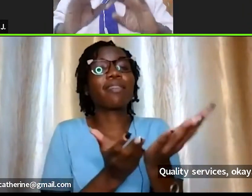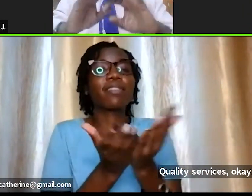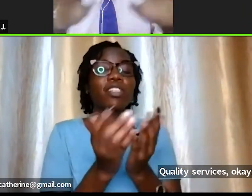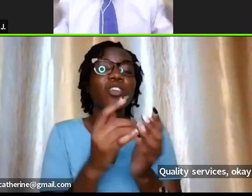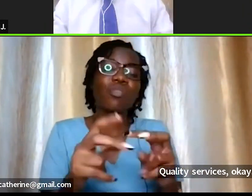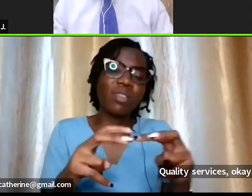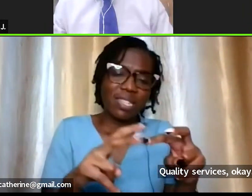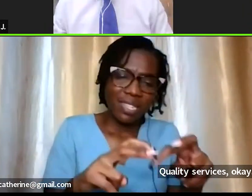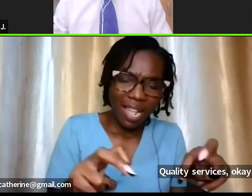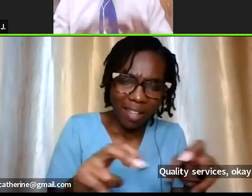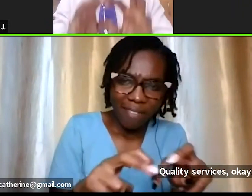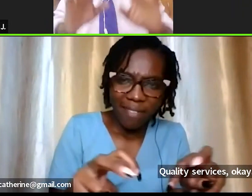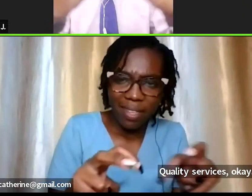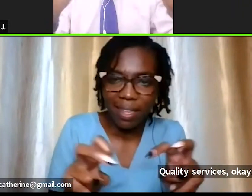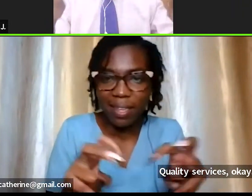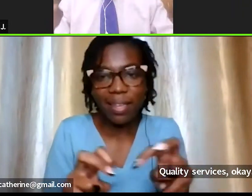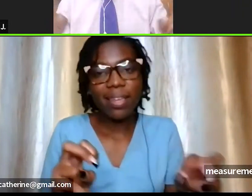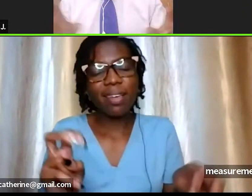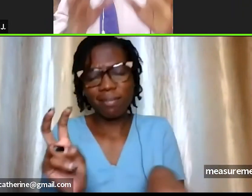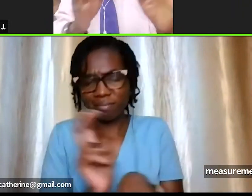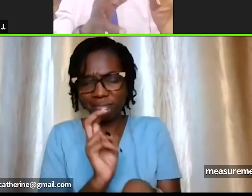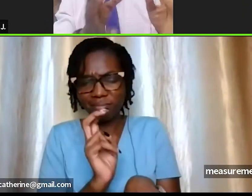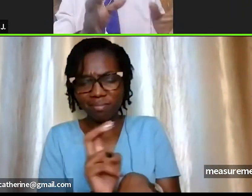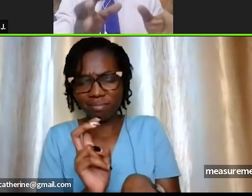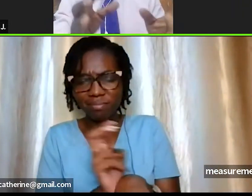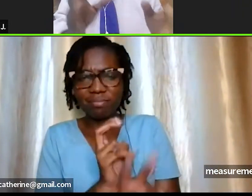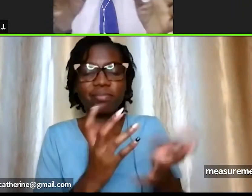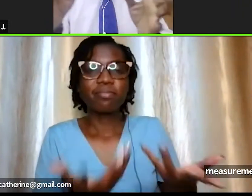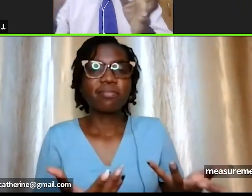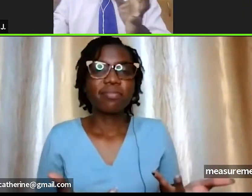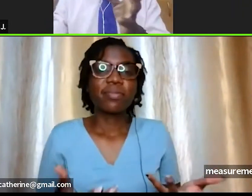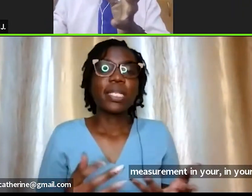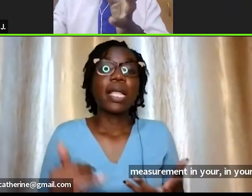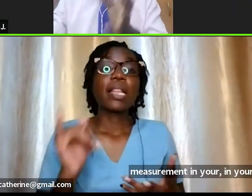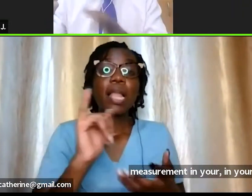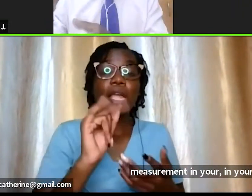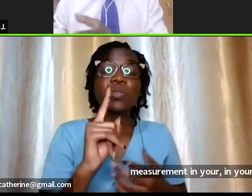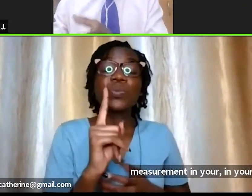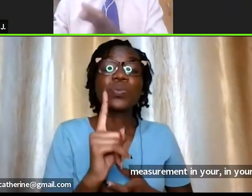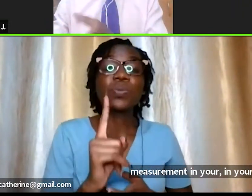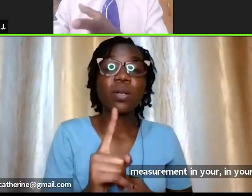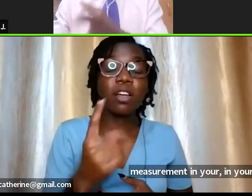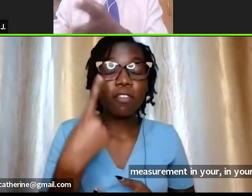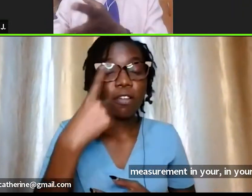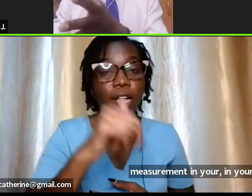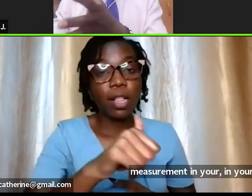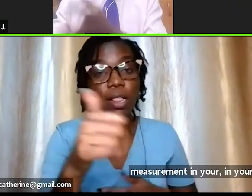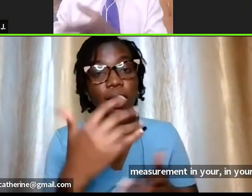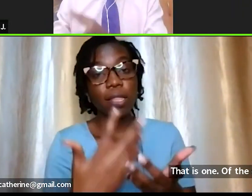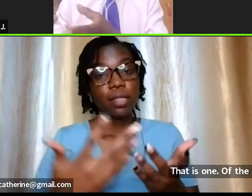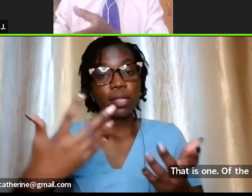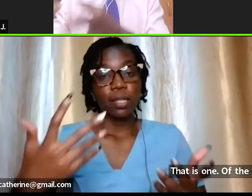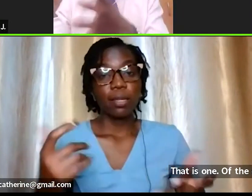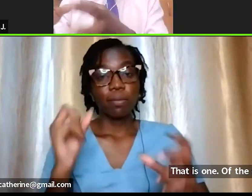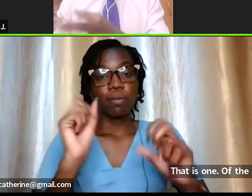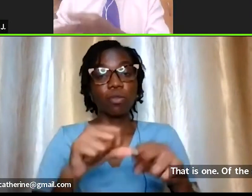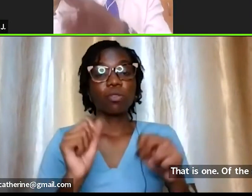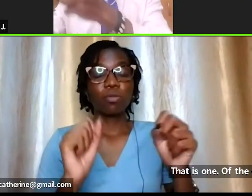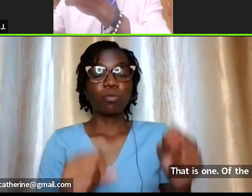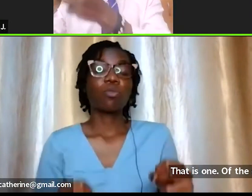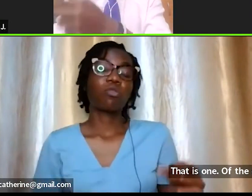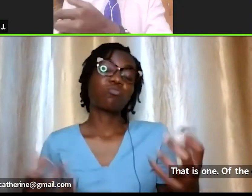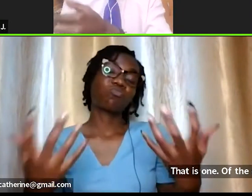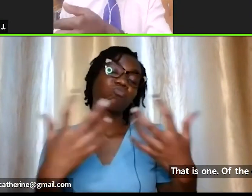in your analyses, in your observations. That is one of the other things that you can initiate so